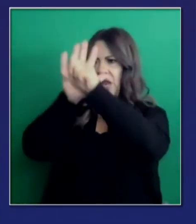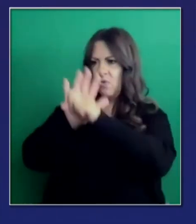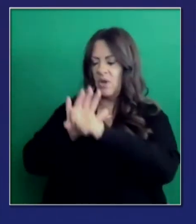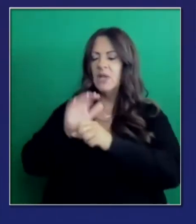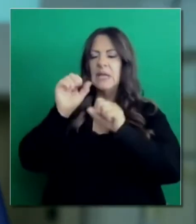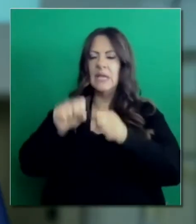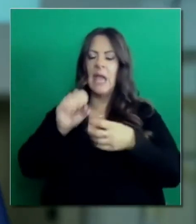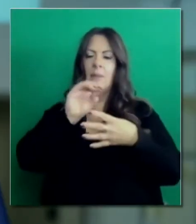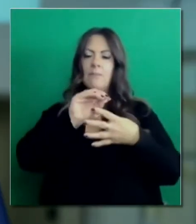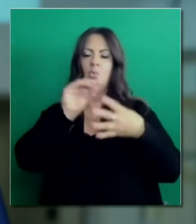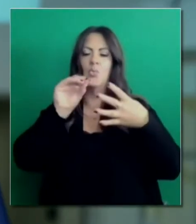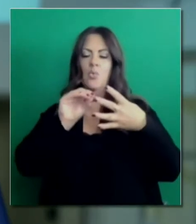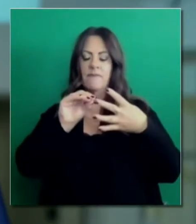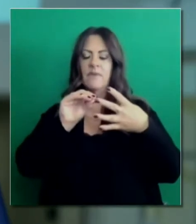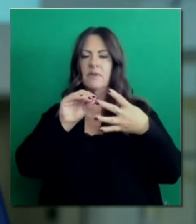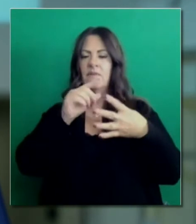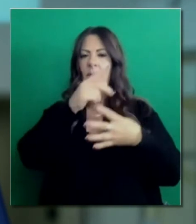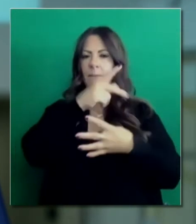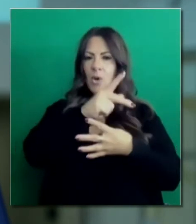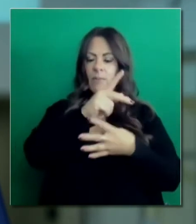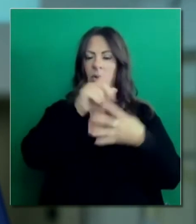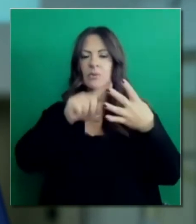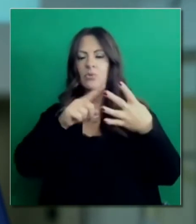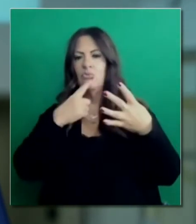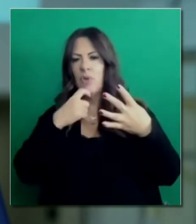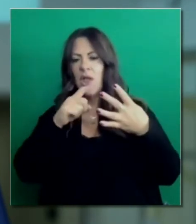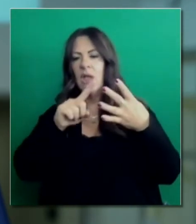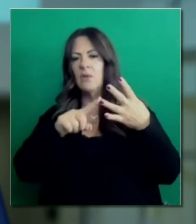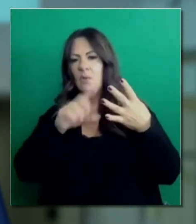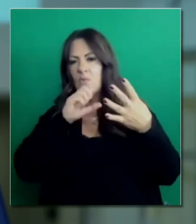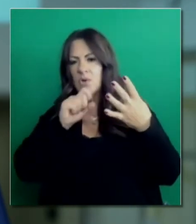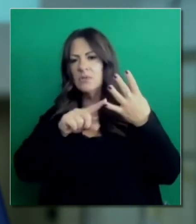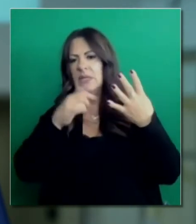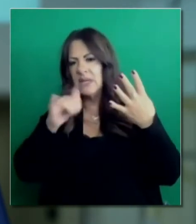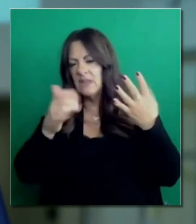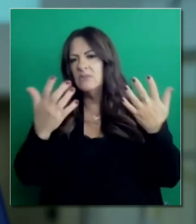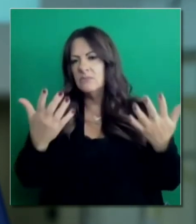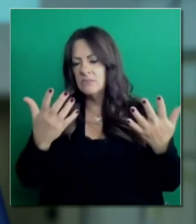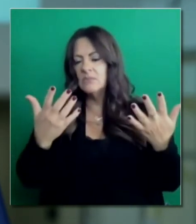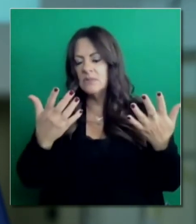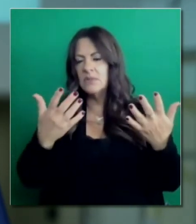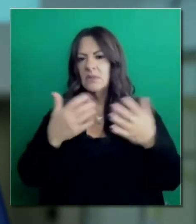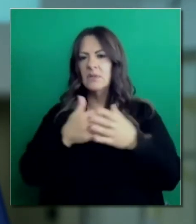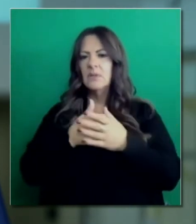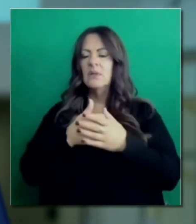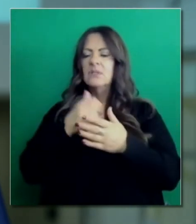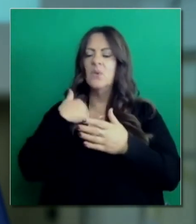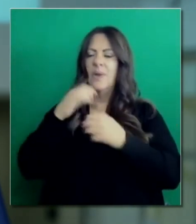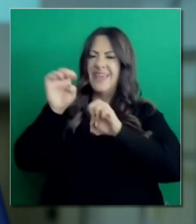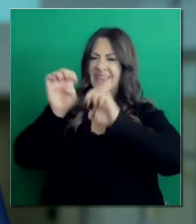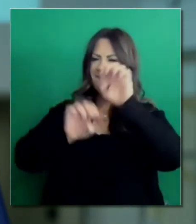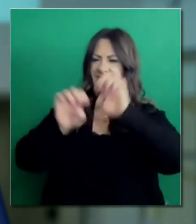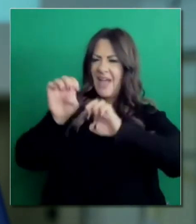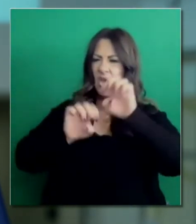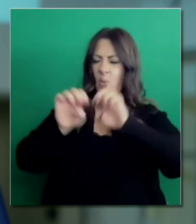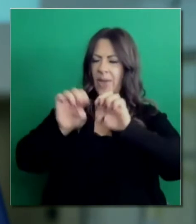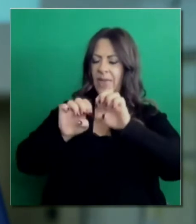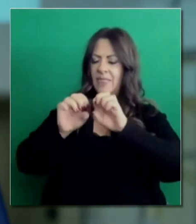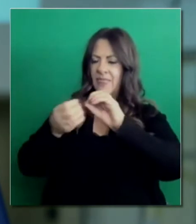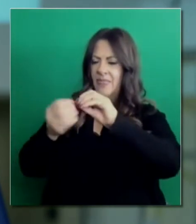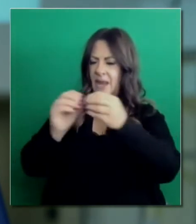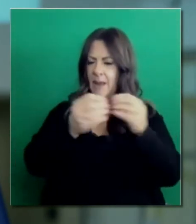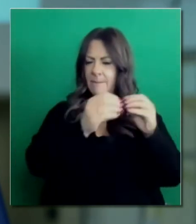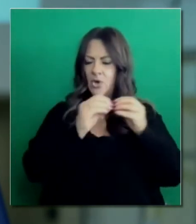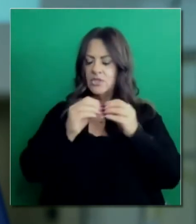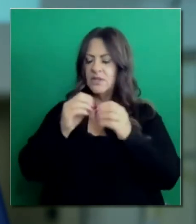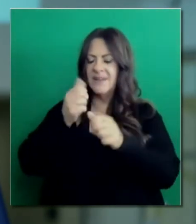to predict, not so much to predict, but to evaluate how prepared a county is to move into a